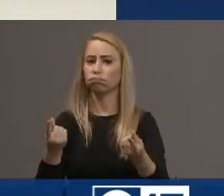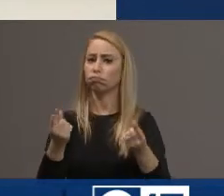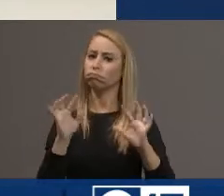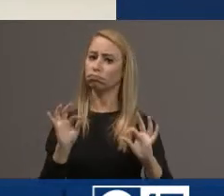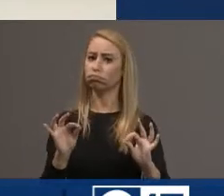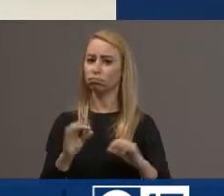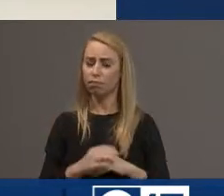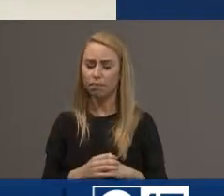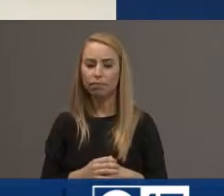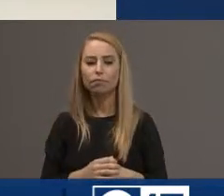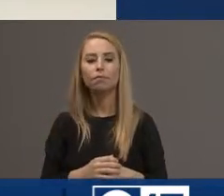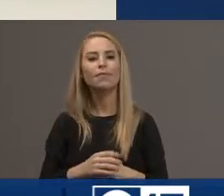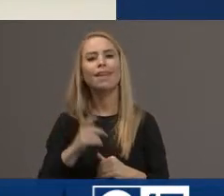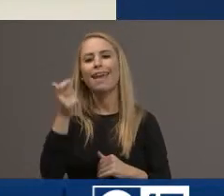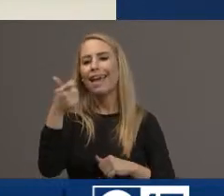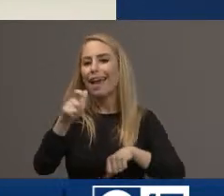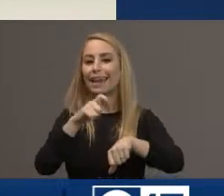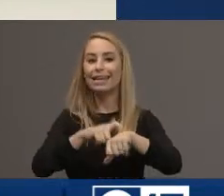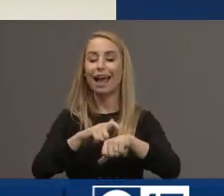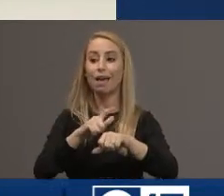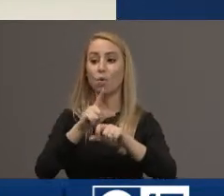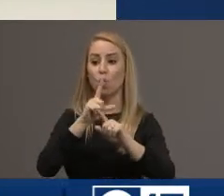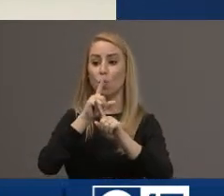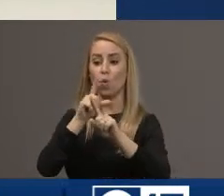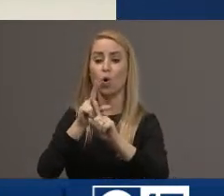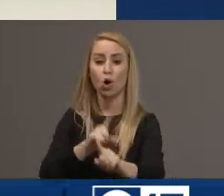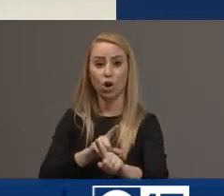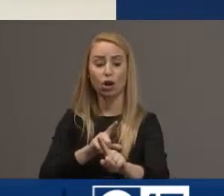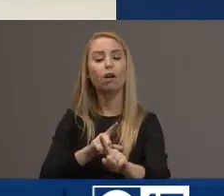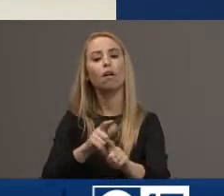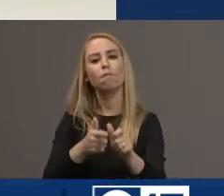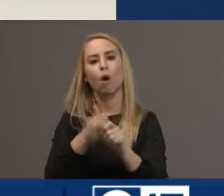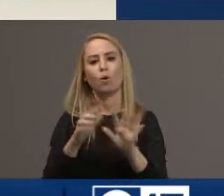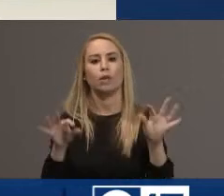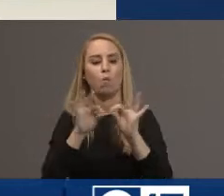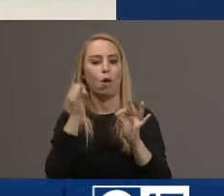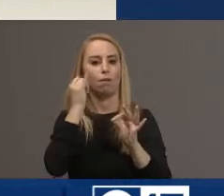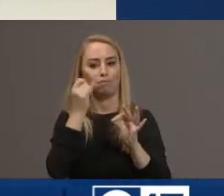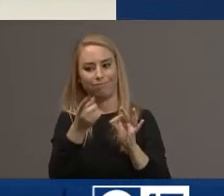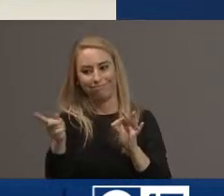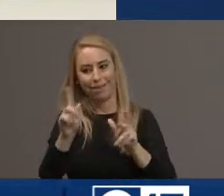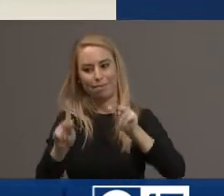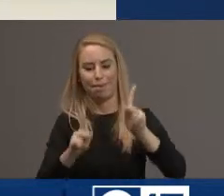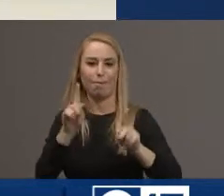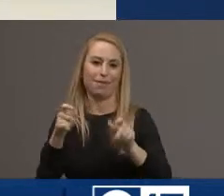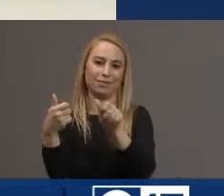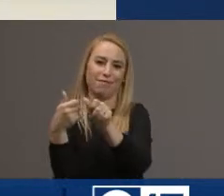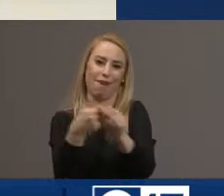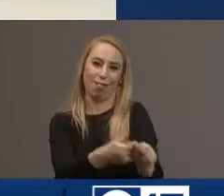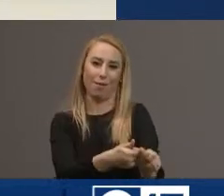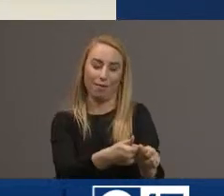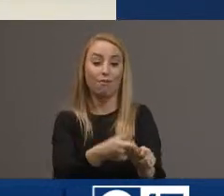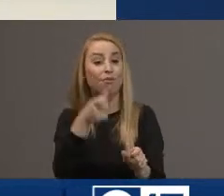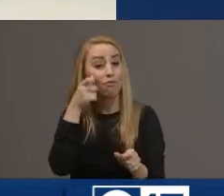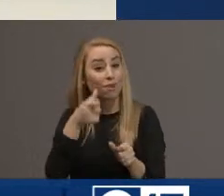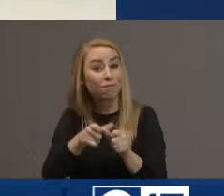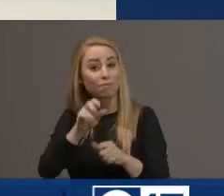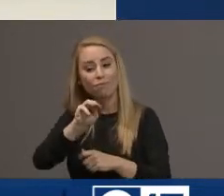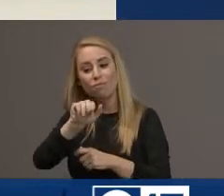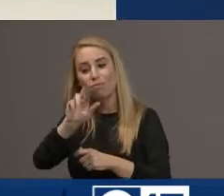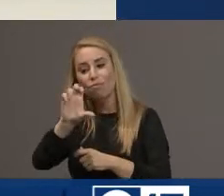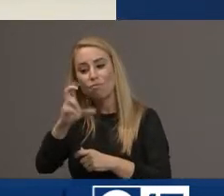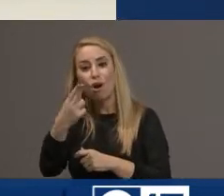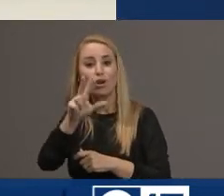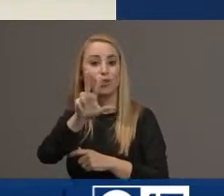any order or request, what's most important is compliance. And I think we all remember, March 30th and